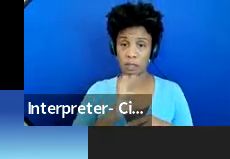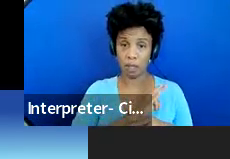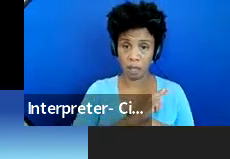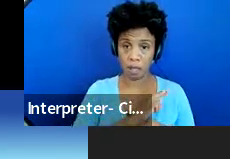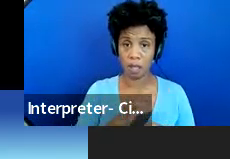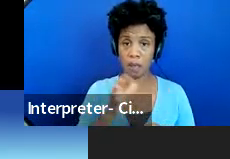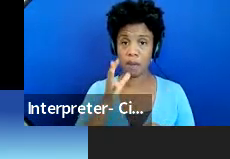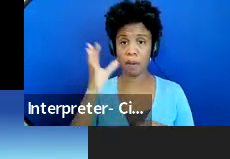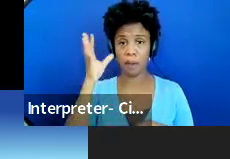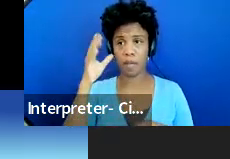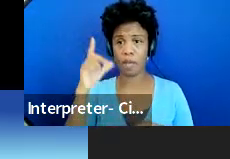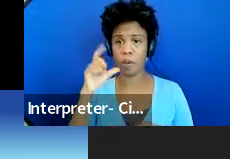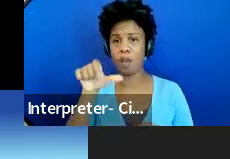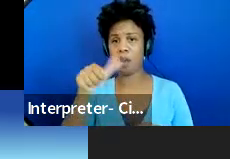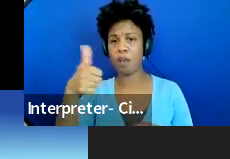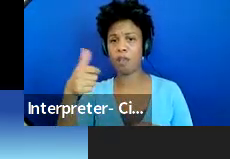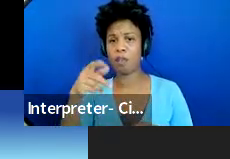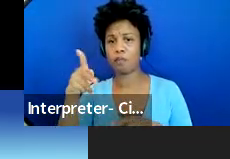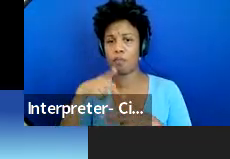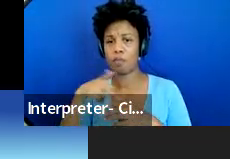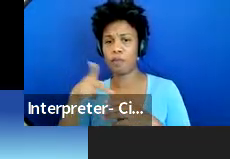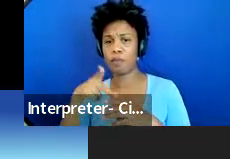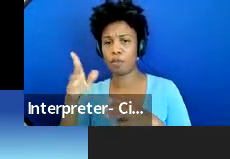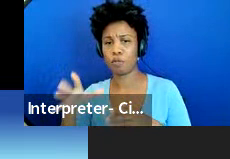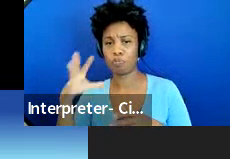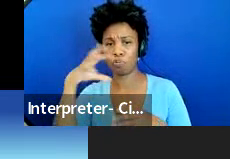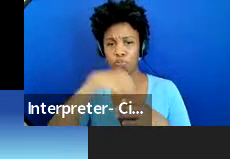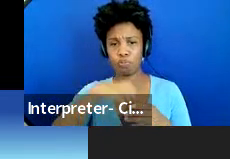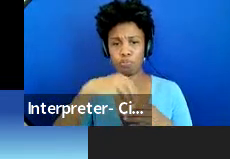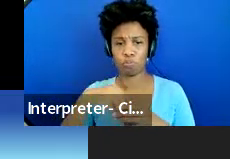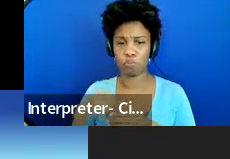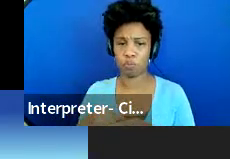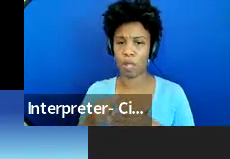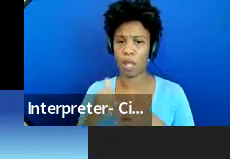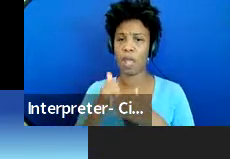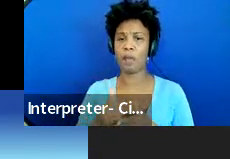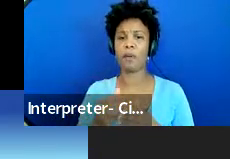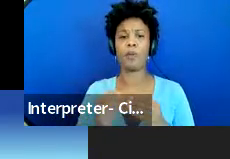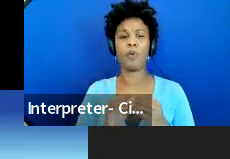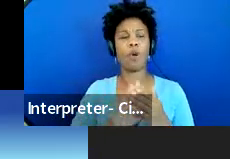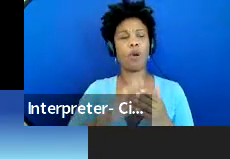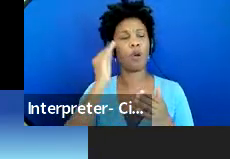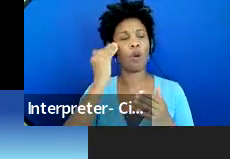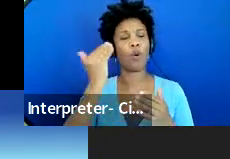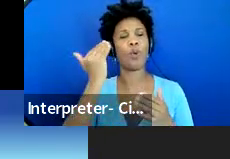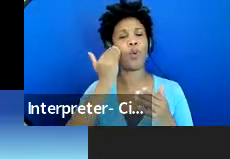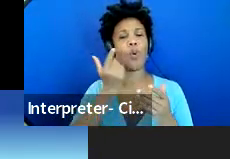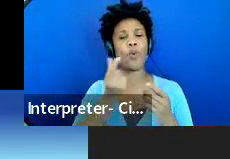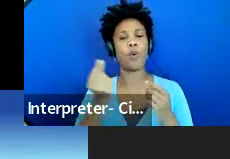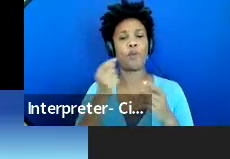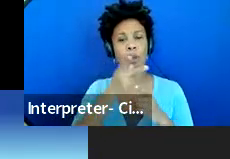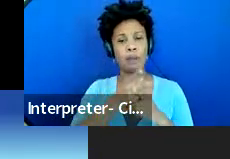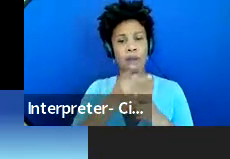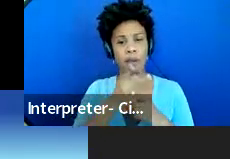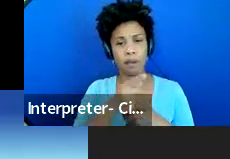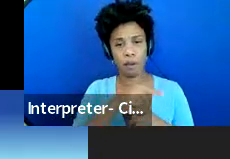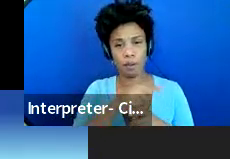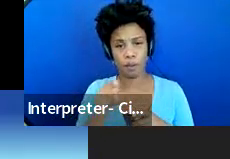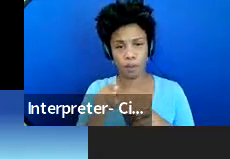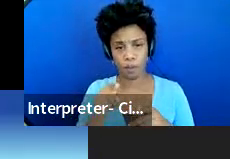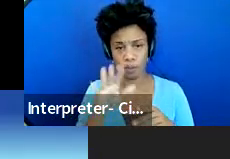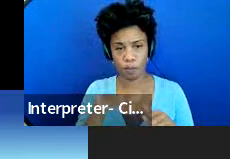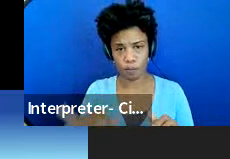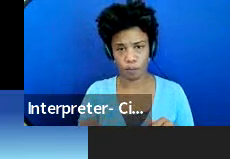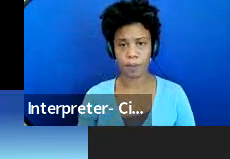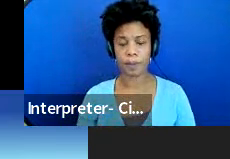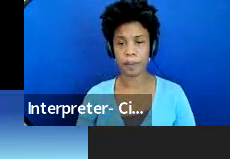other professionals, to increase their level of awareness and knowledge of how to provide care for persons with profound disabilities. There